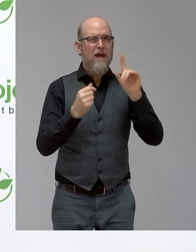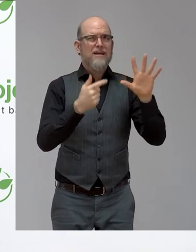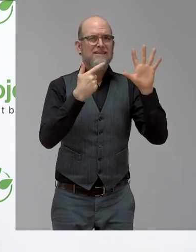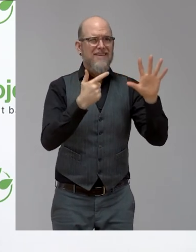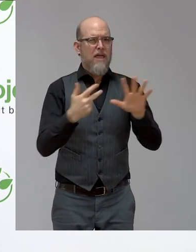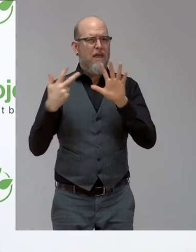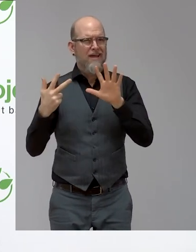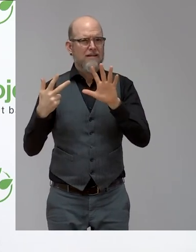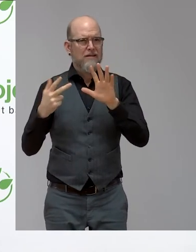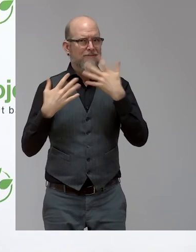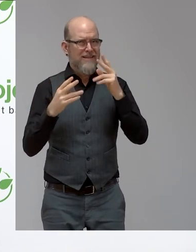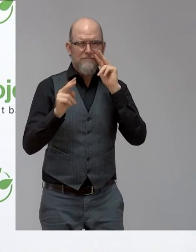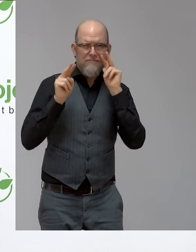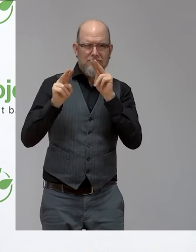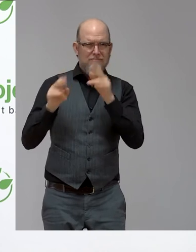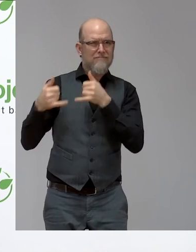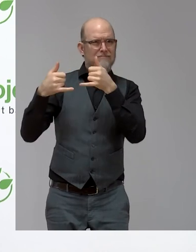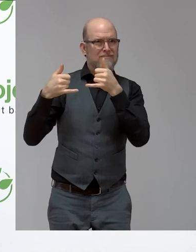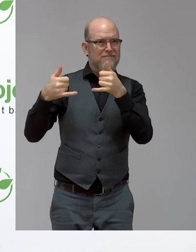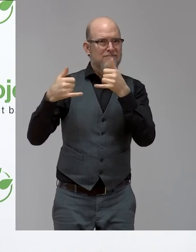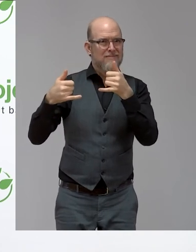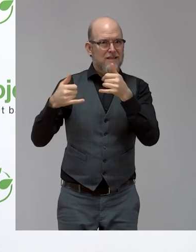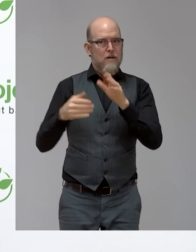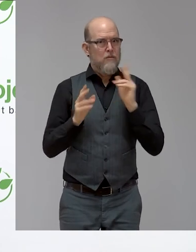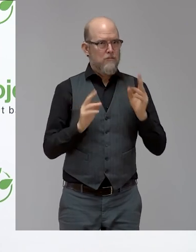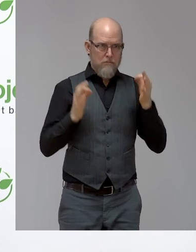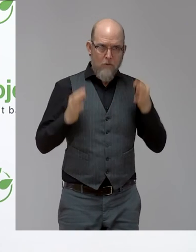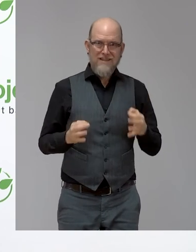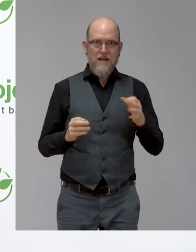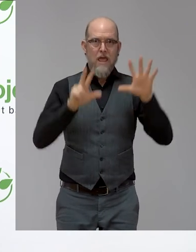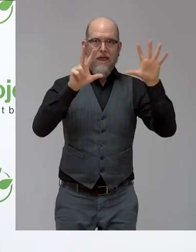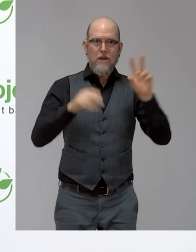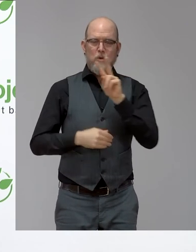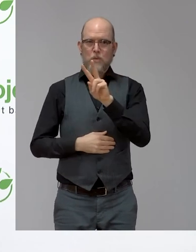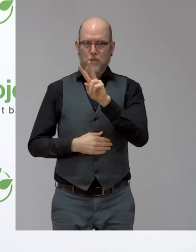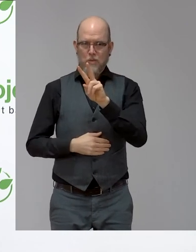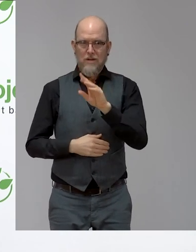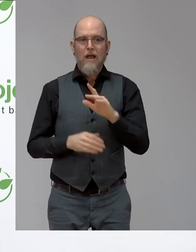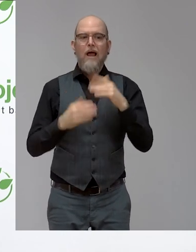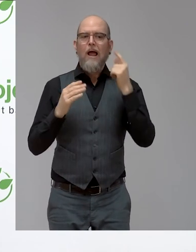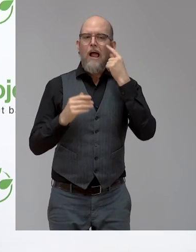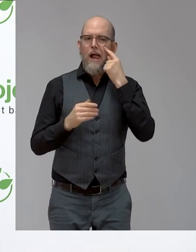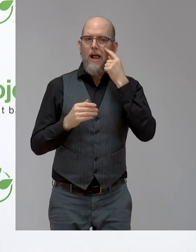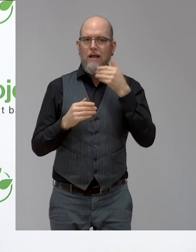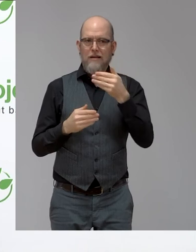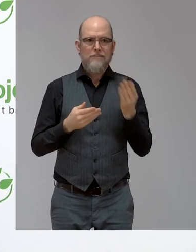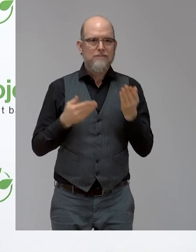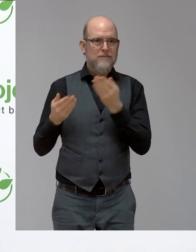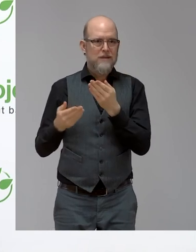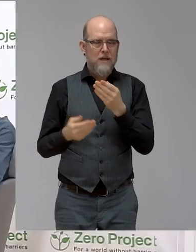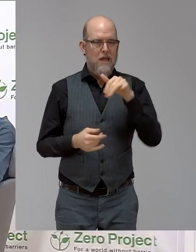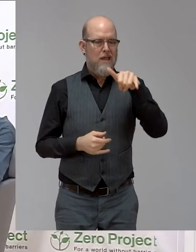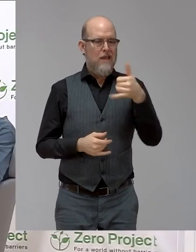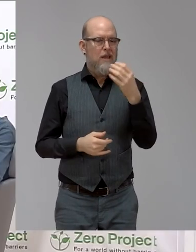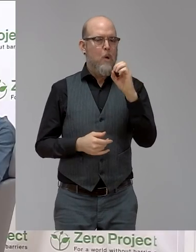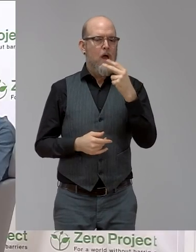are streaming live from Vienna. And this afternoon we have Johanna Mang in the studio. And since we have some time left, Johanna, your